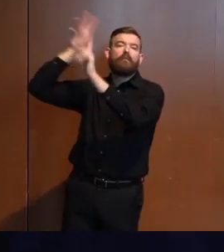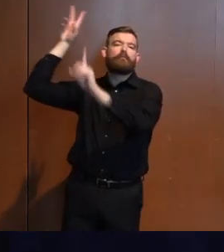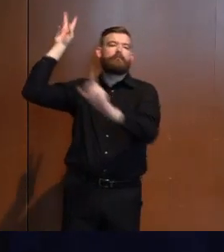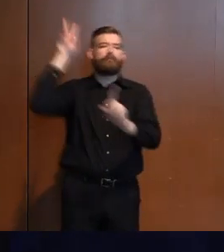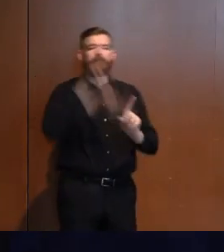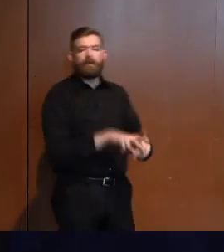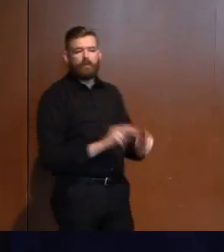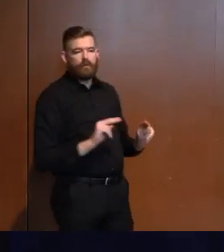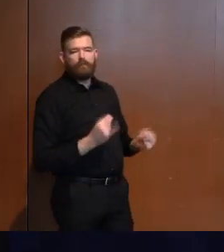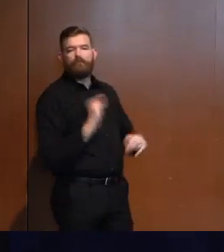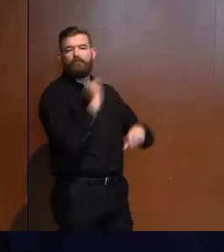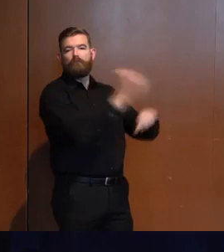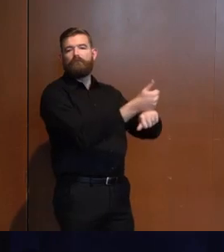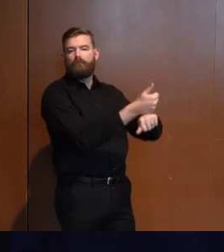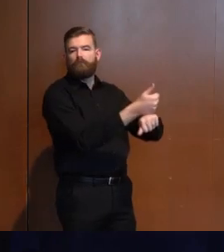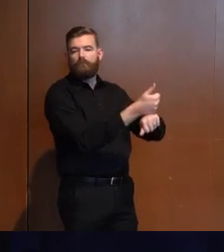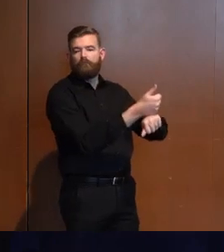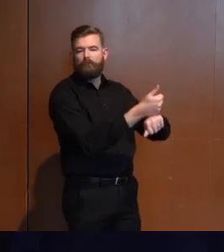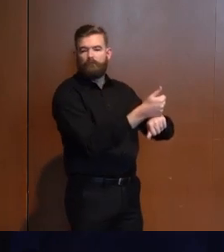ourselves. Fair to say, Colonel?